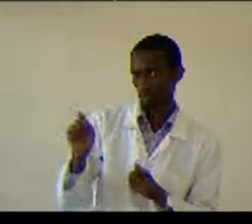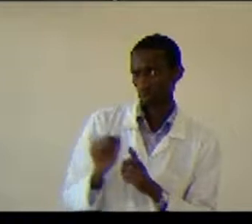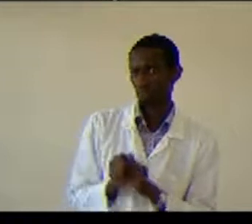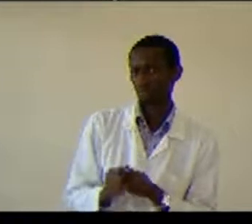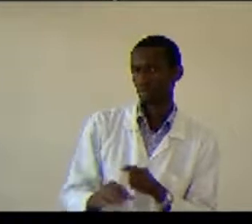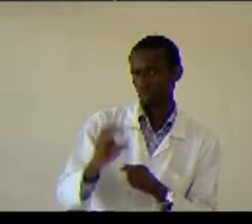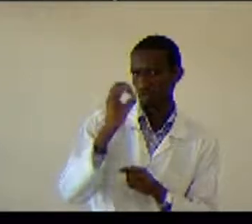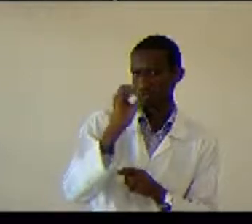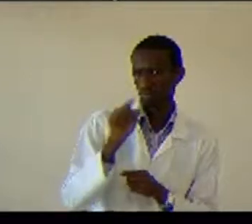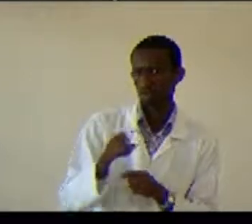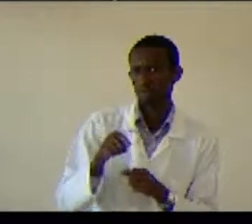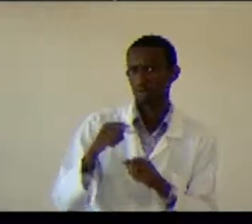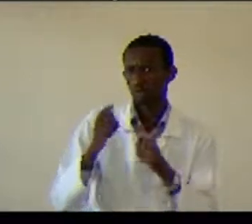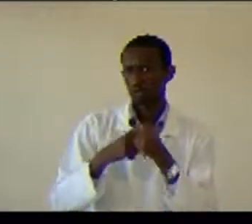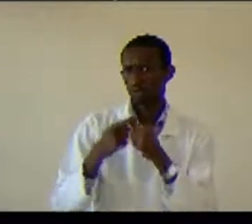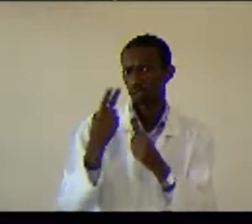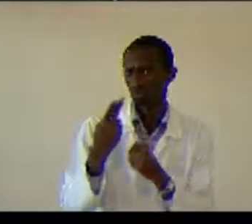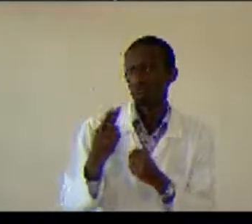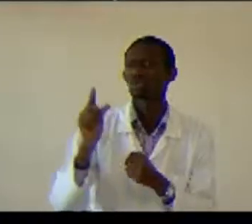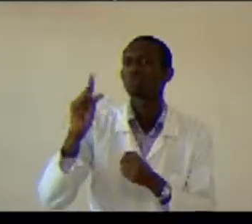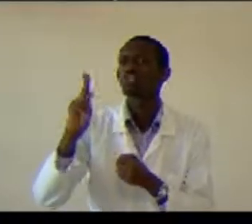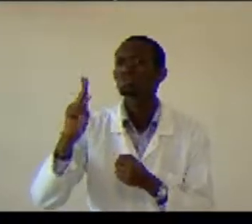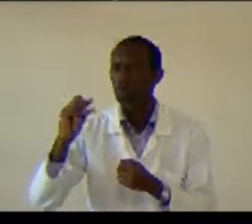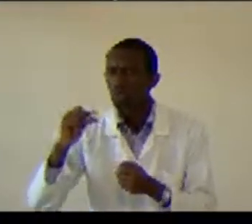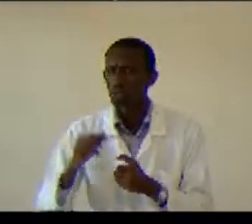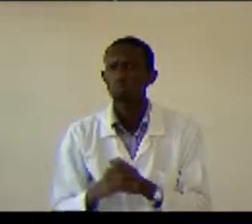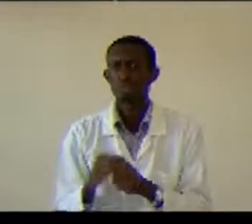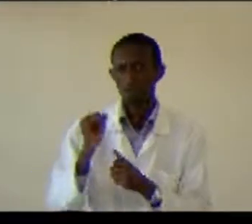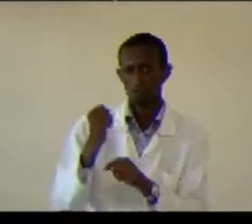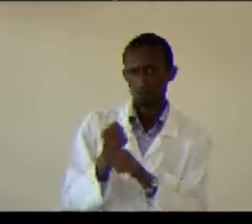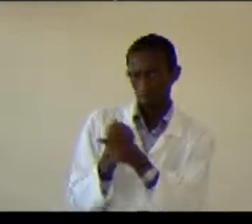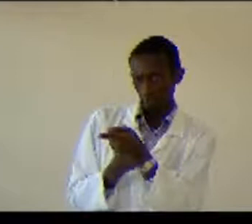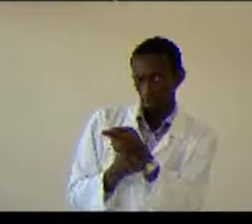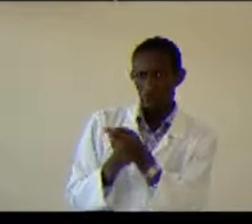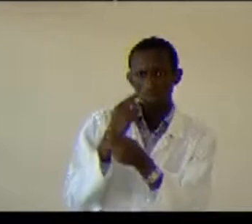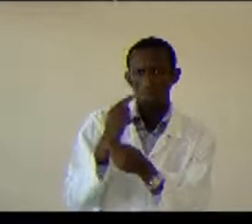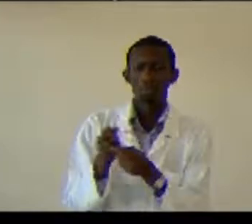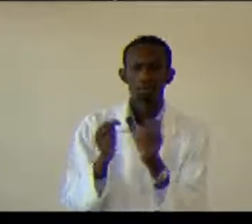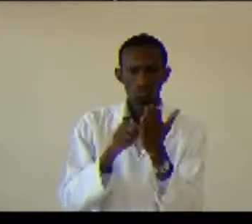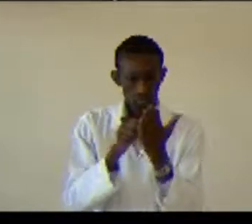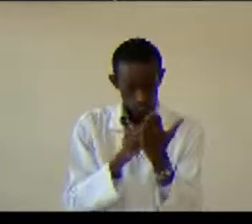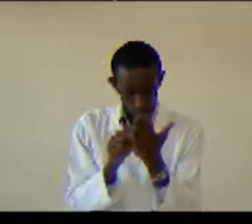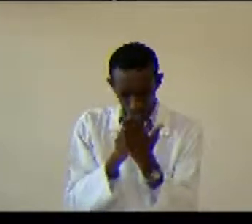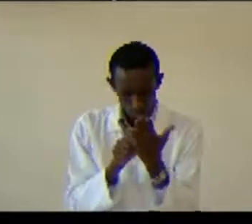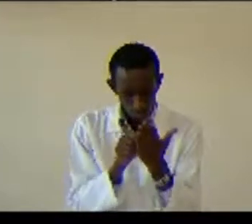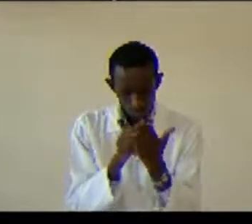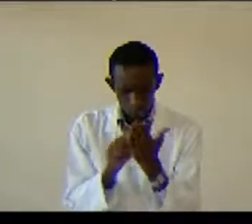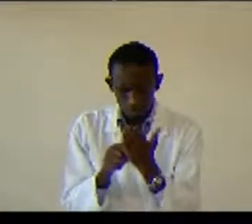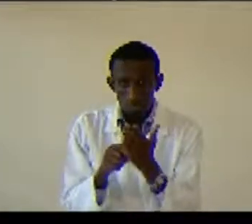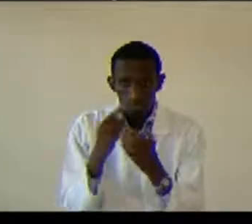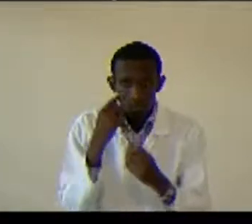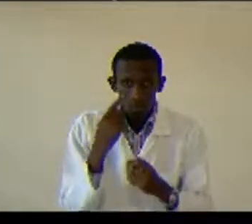0.62 kilograms. So when you work this out, what do you get? Again, we get our calculators. So it